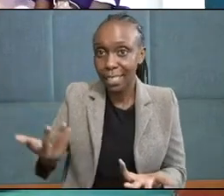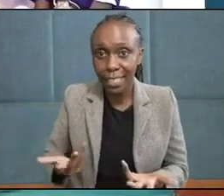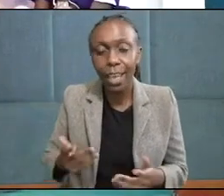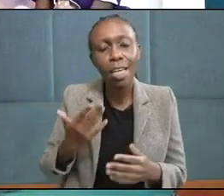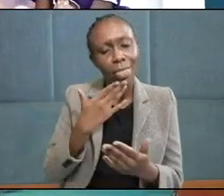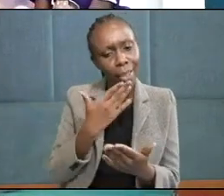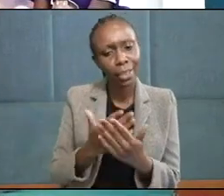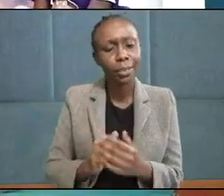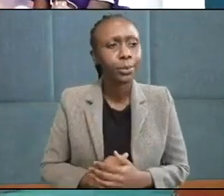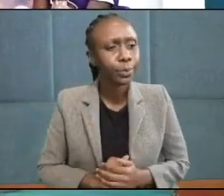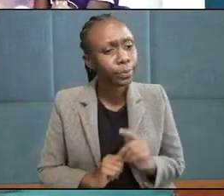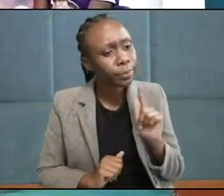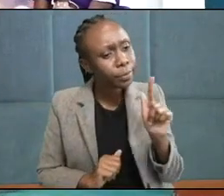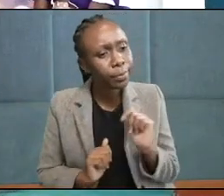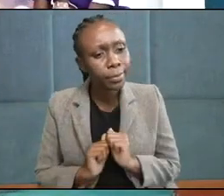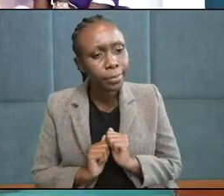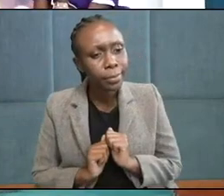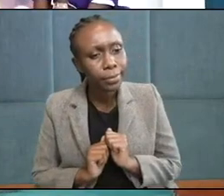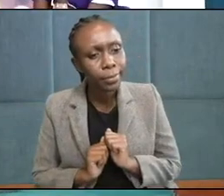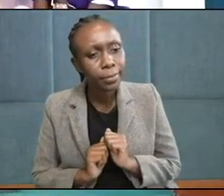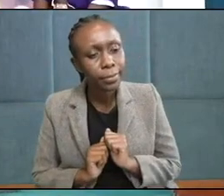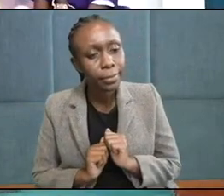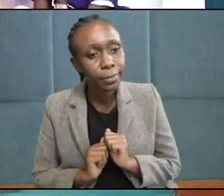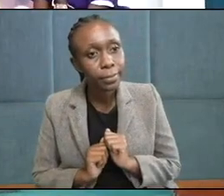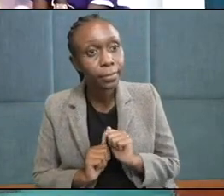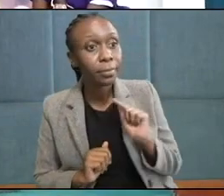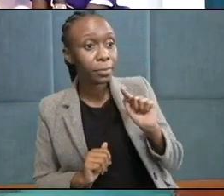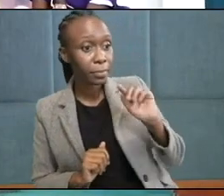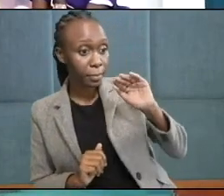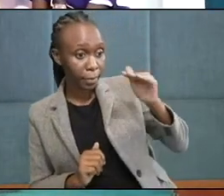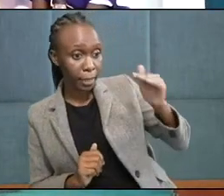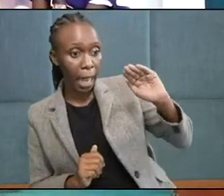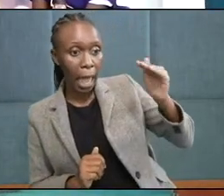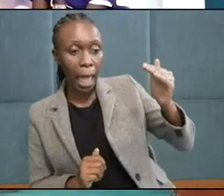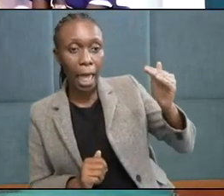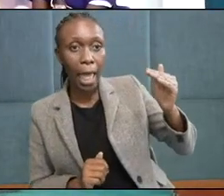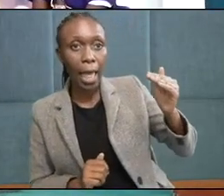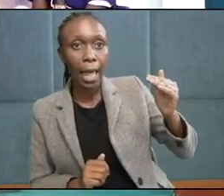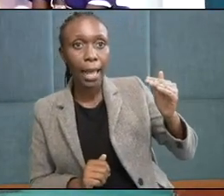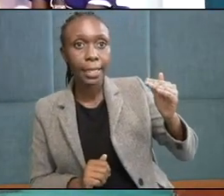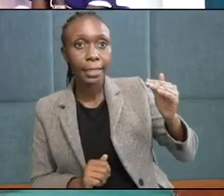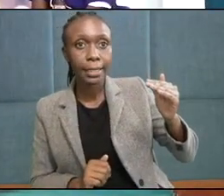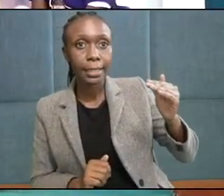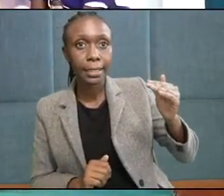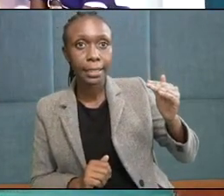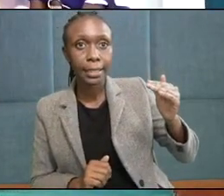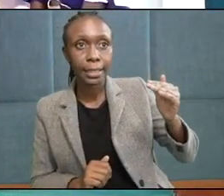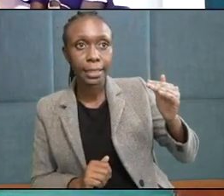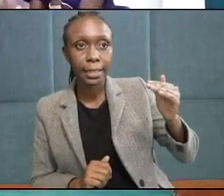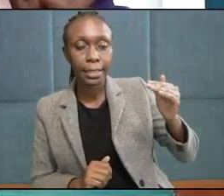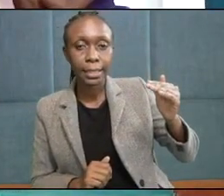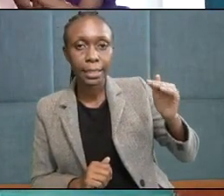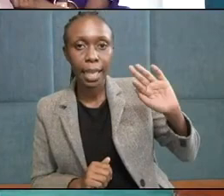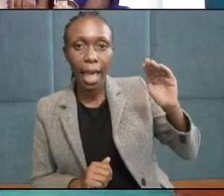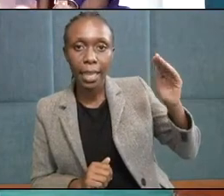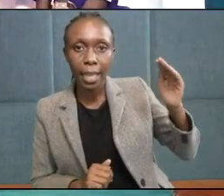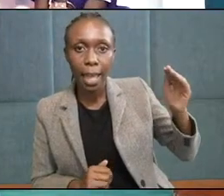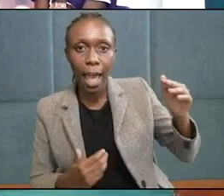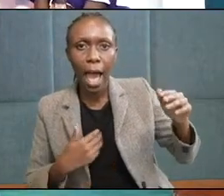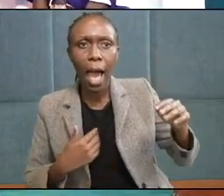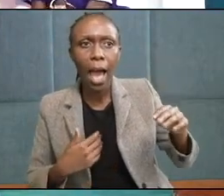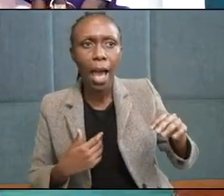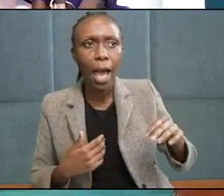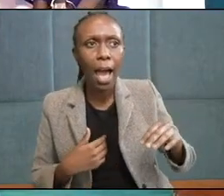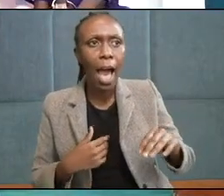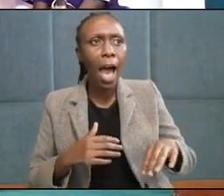Thank you. Yes, Layla? Athens had good artists who could draw idols. Athens had